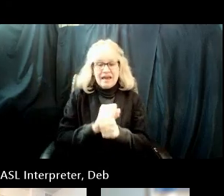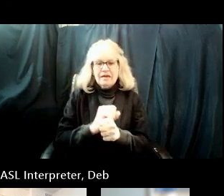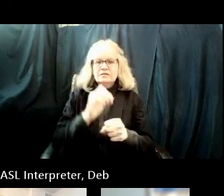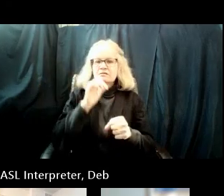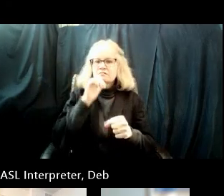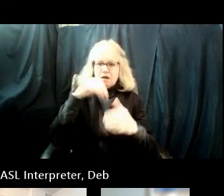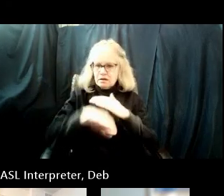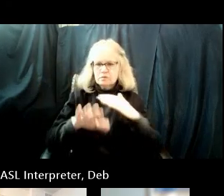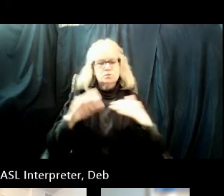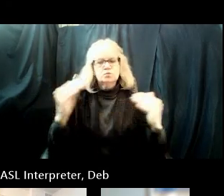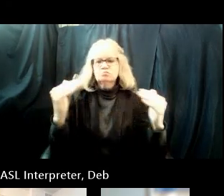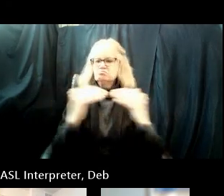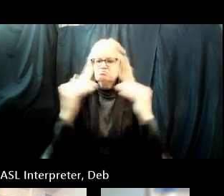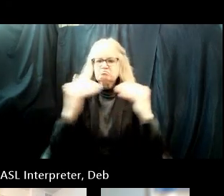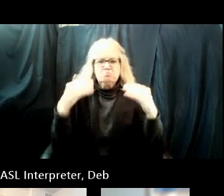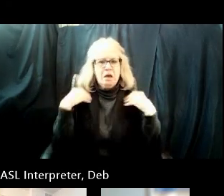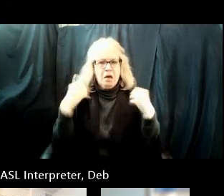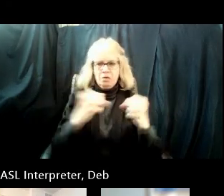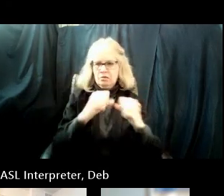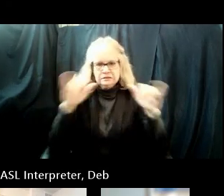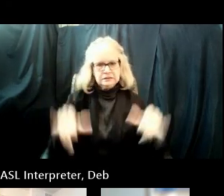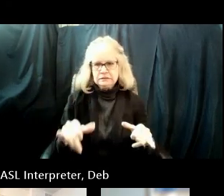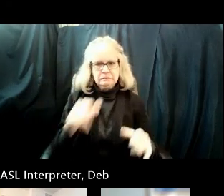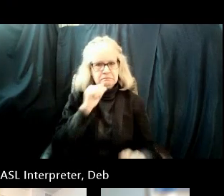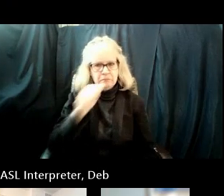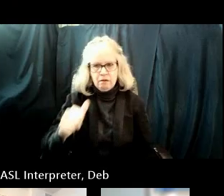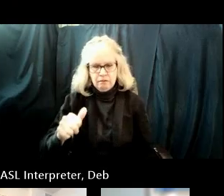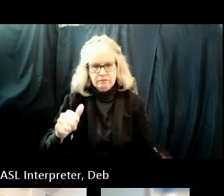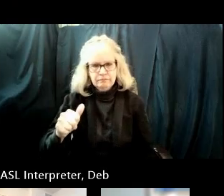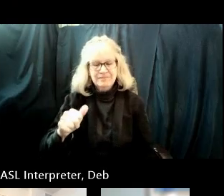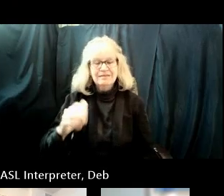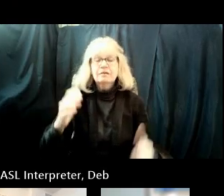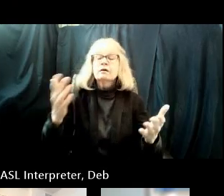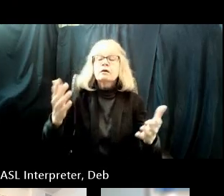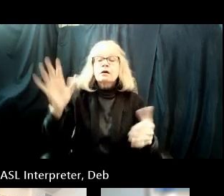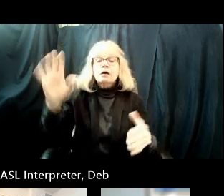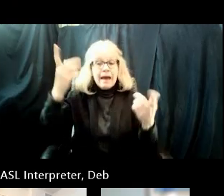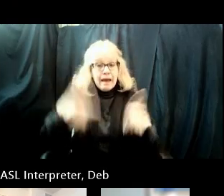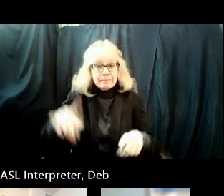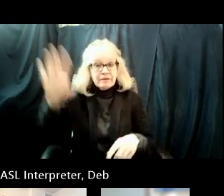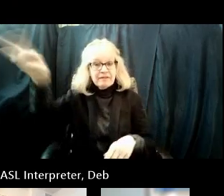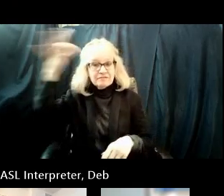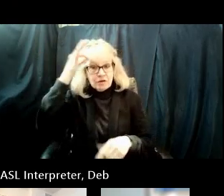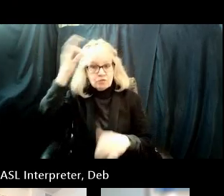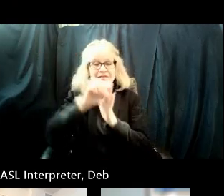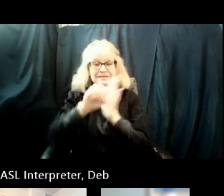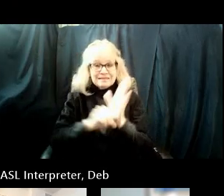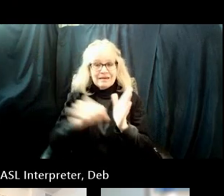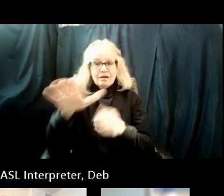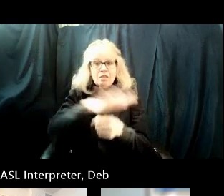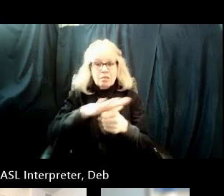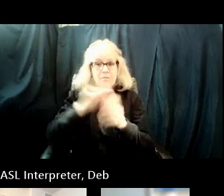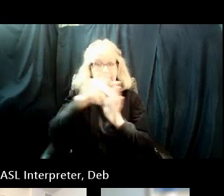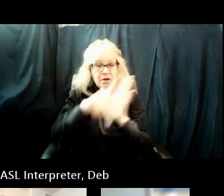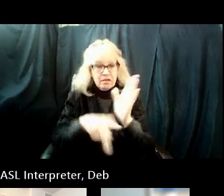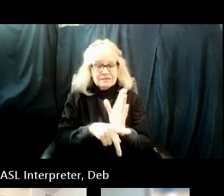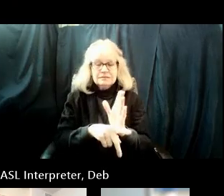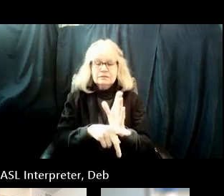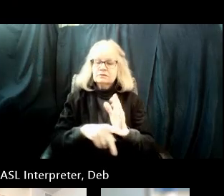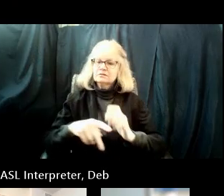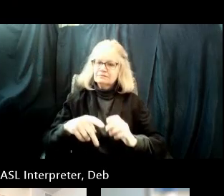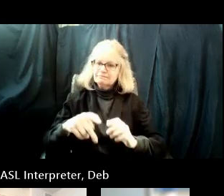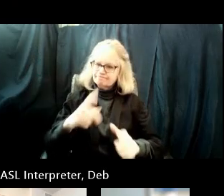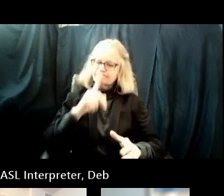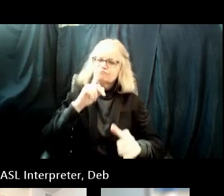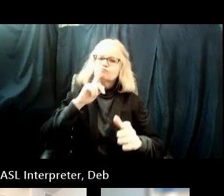equitable health system. Instead, federal, state, and local policies deliberately structured